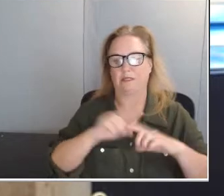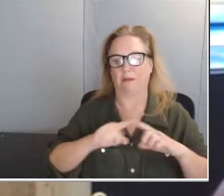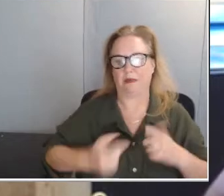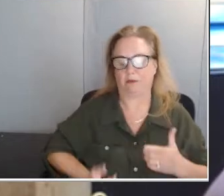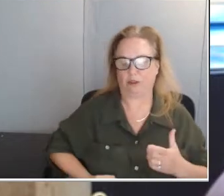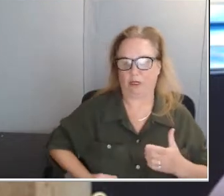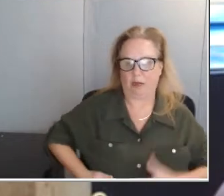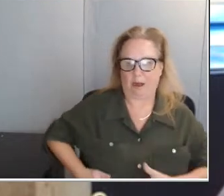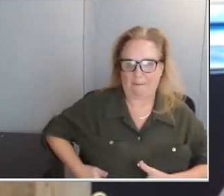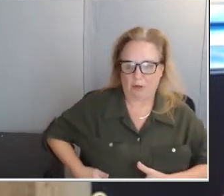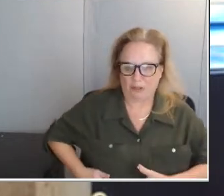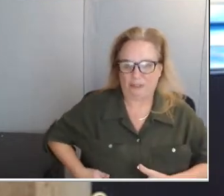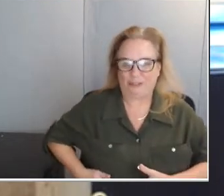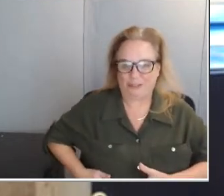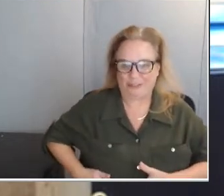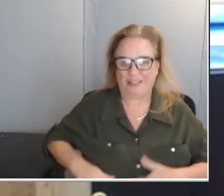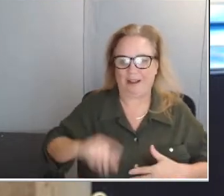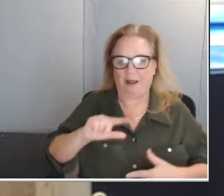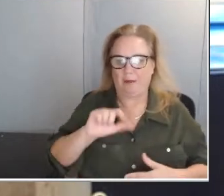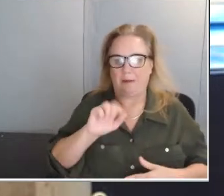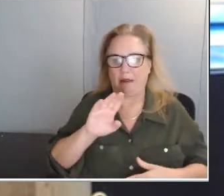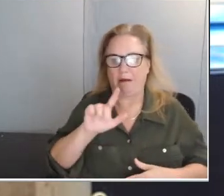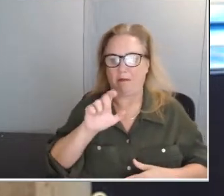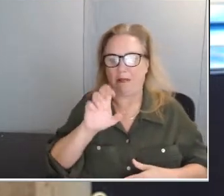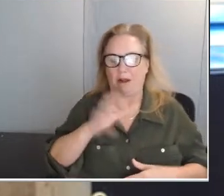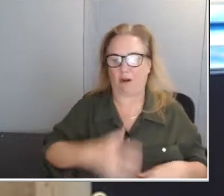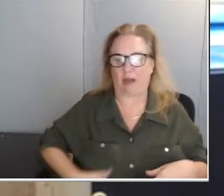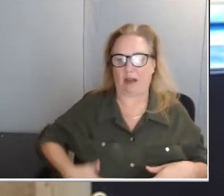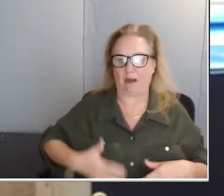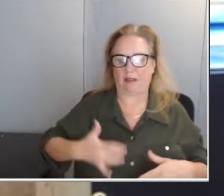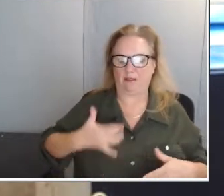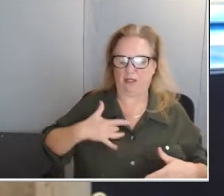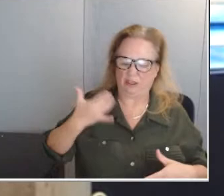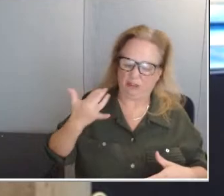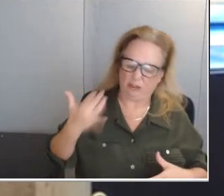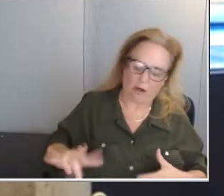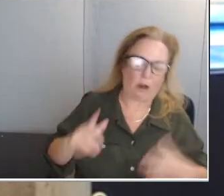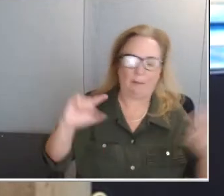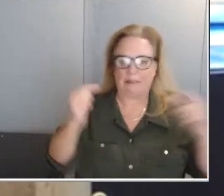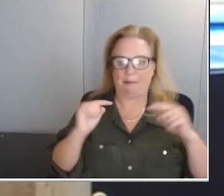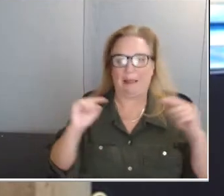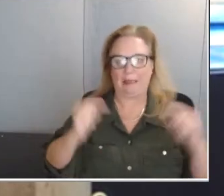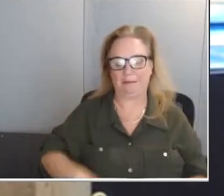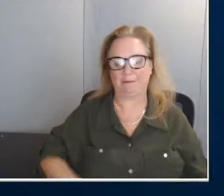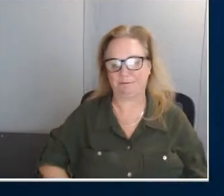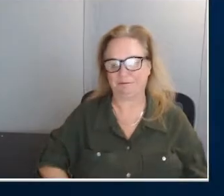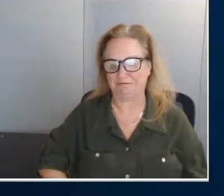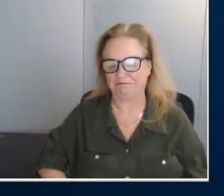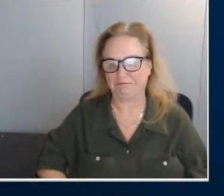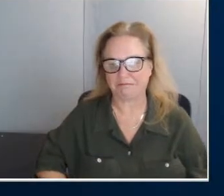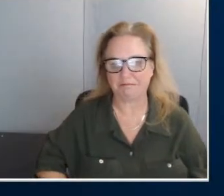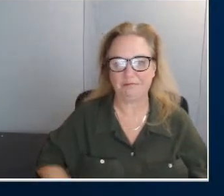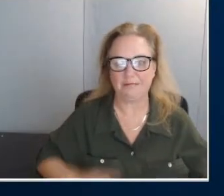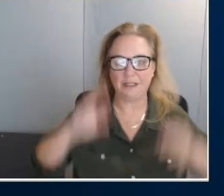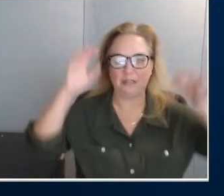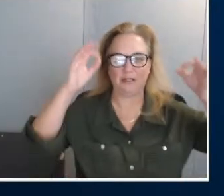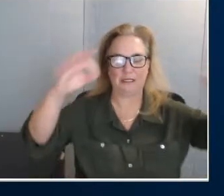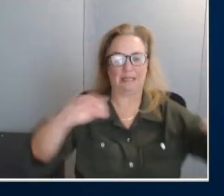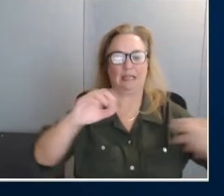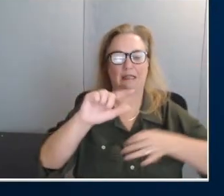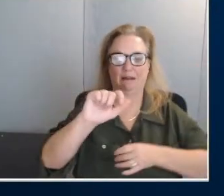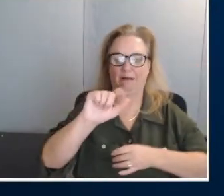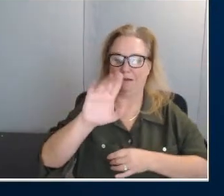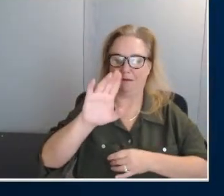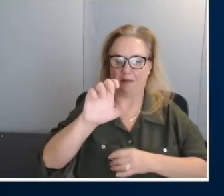she was pressing on my gallbladder region, that was some of the sharpest pain I've had in my life. So you decide the gallbladder's got to come